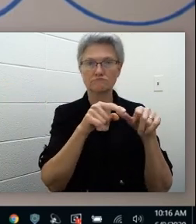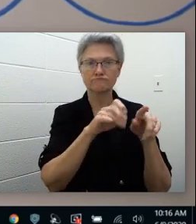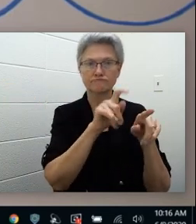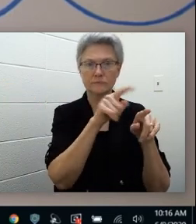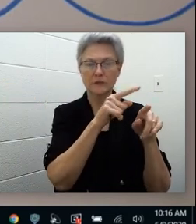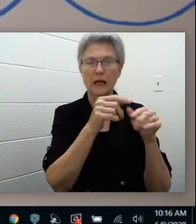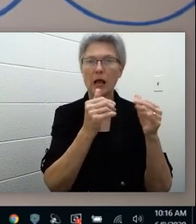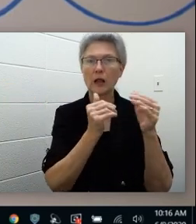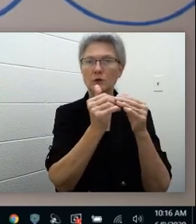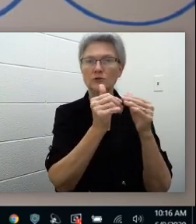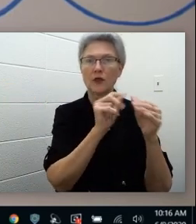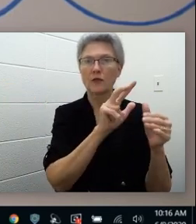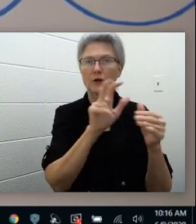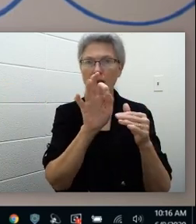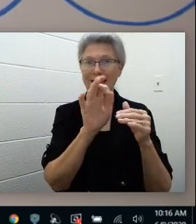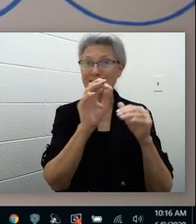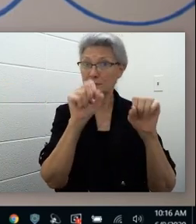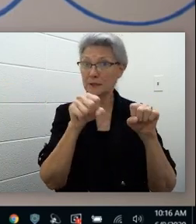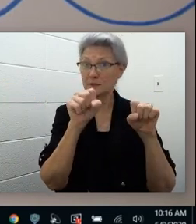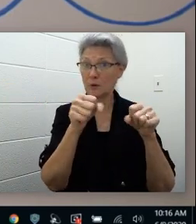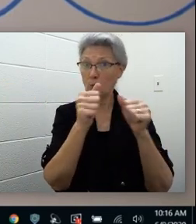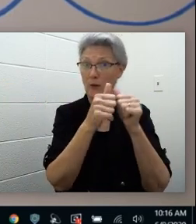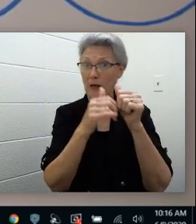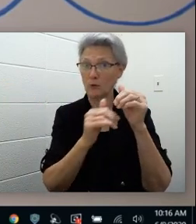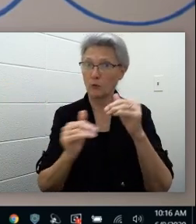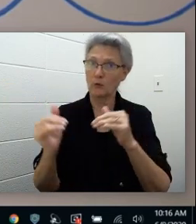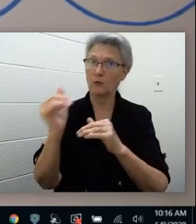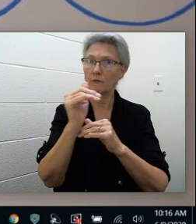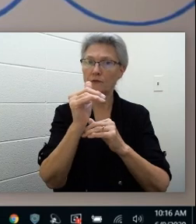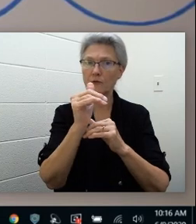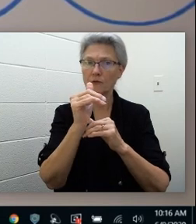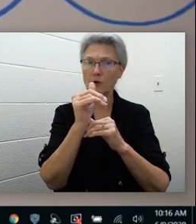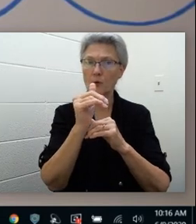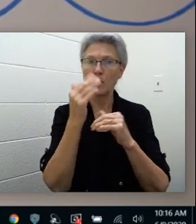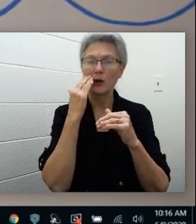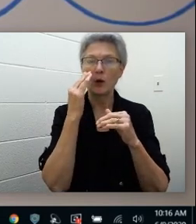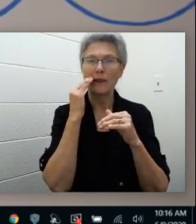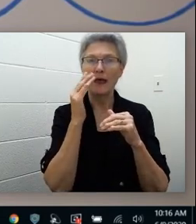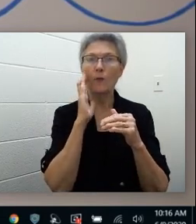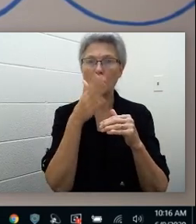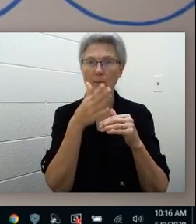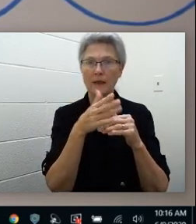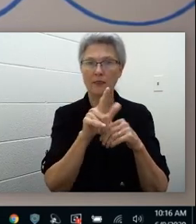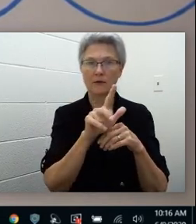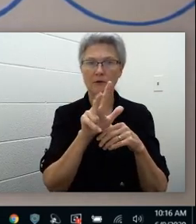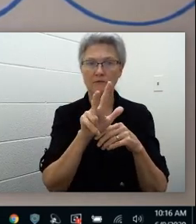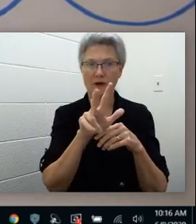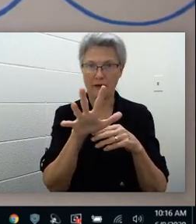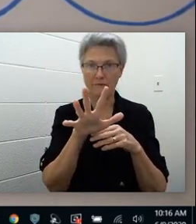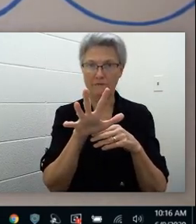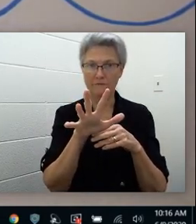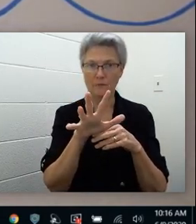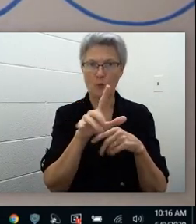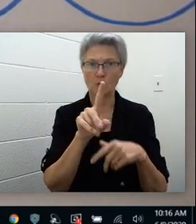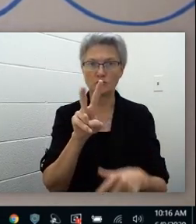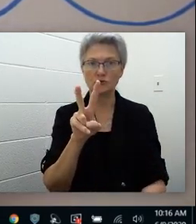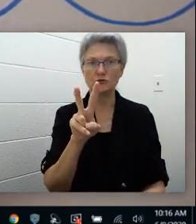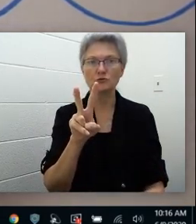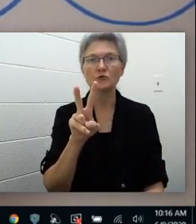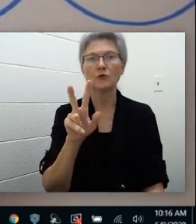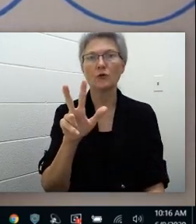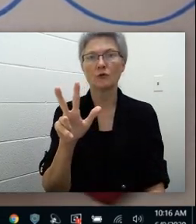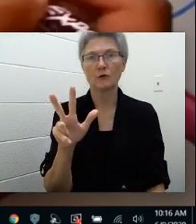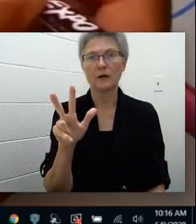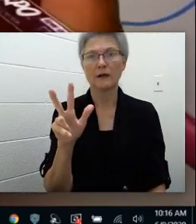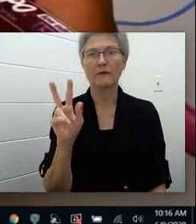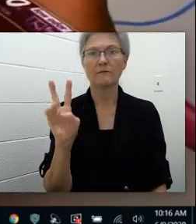to as close to 39 as I can without going over. We know that that's going to be 35. 1,